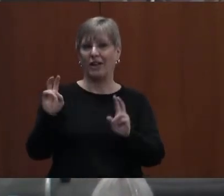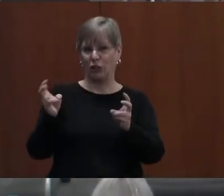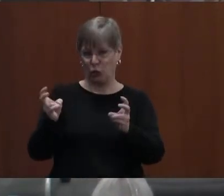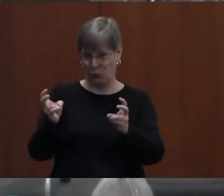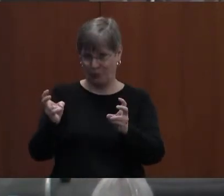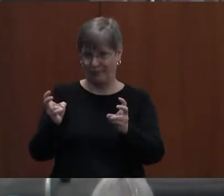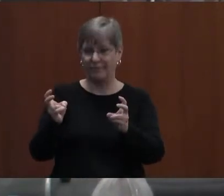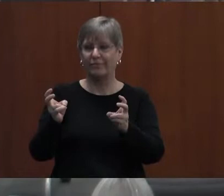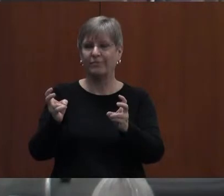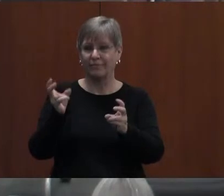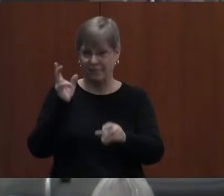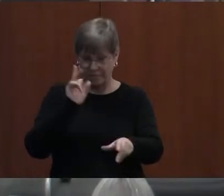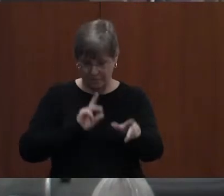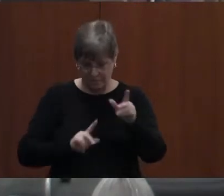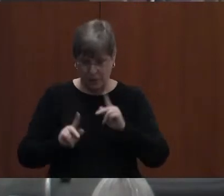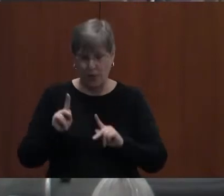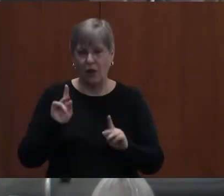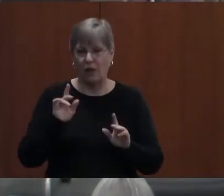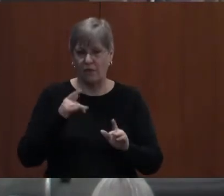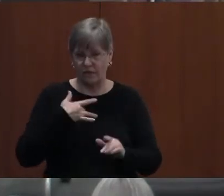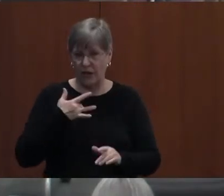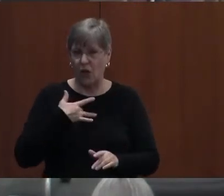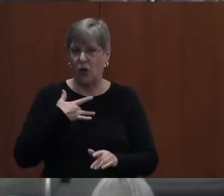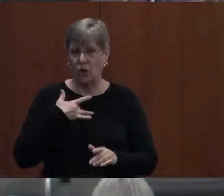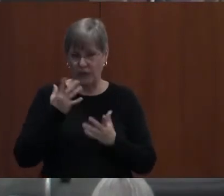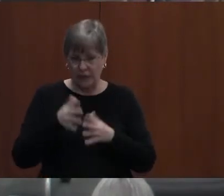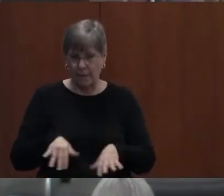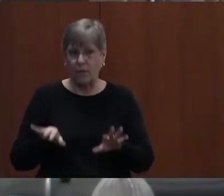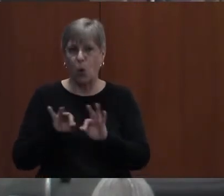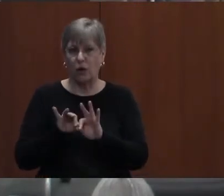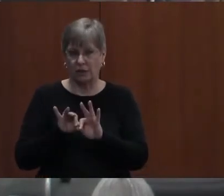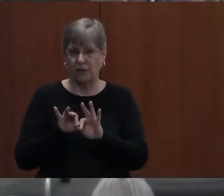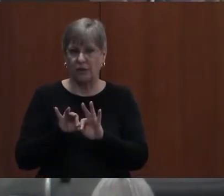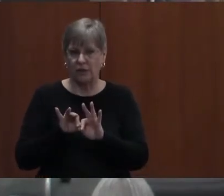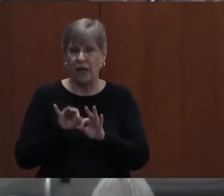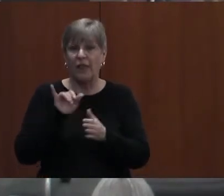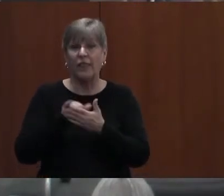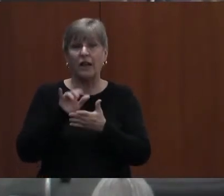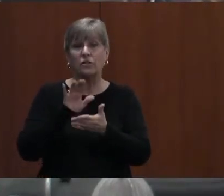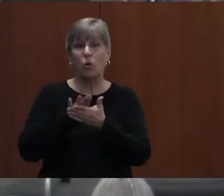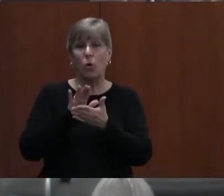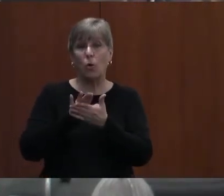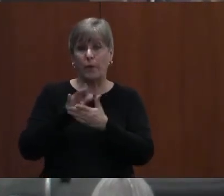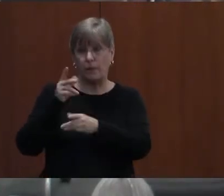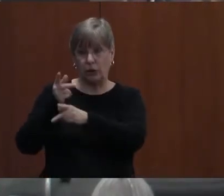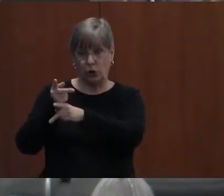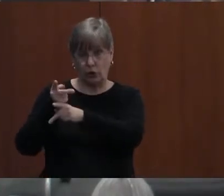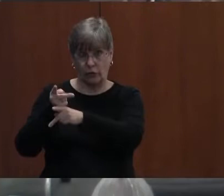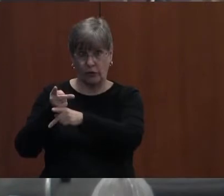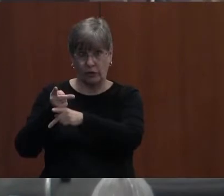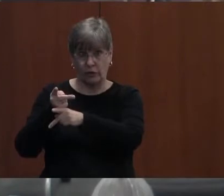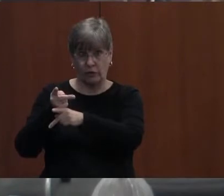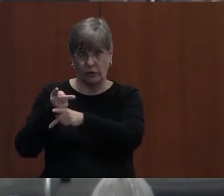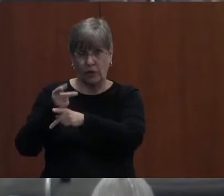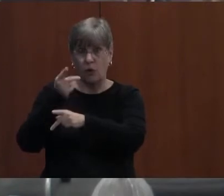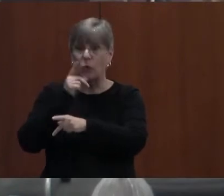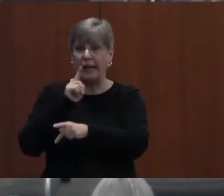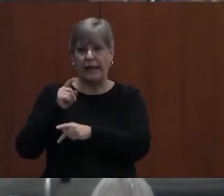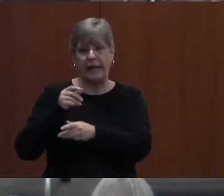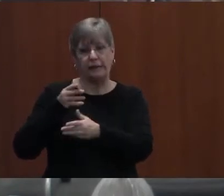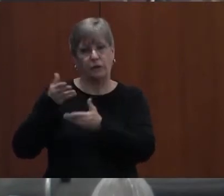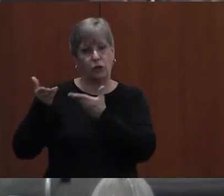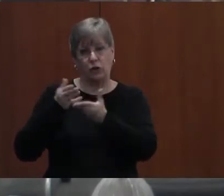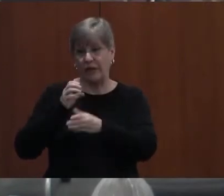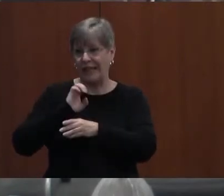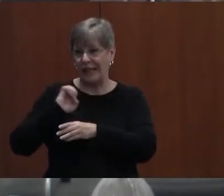issues. People feel that it's important that that school be preserved, and because it's really serving the Eastern